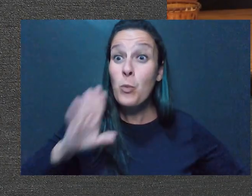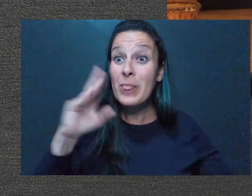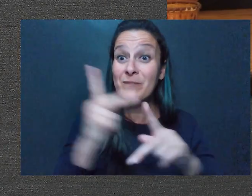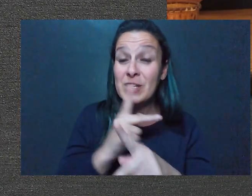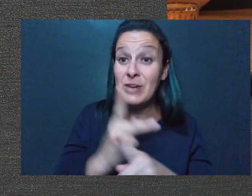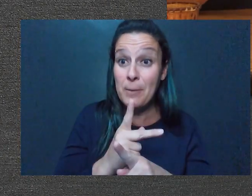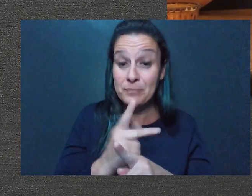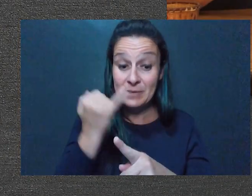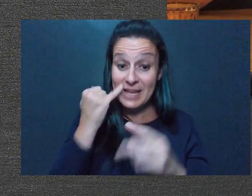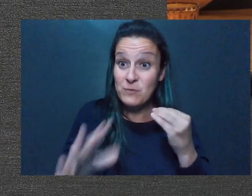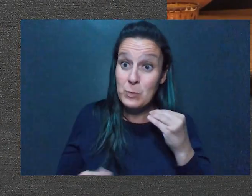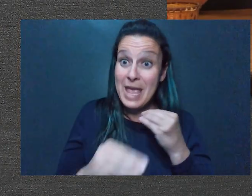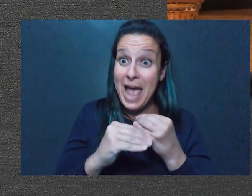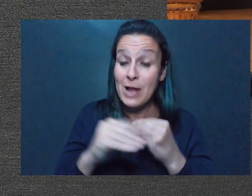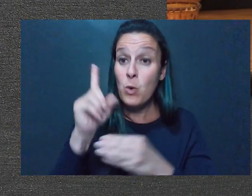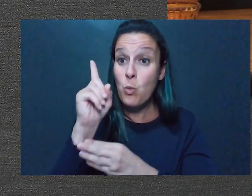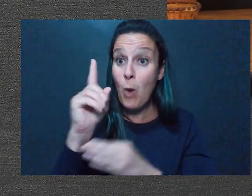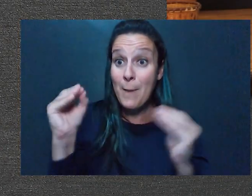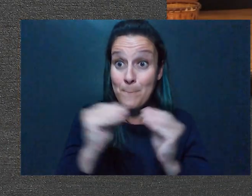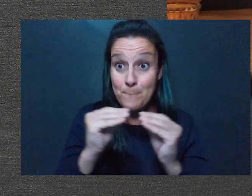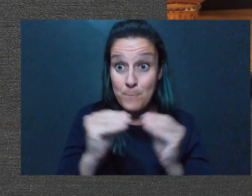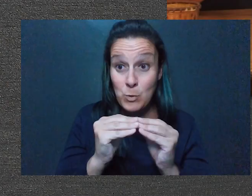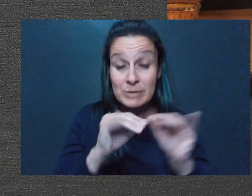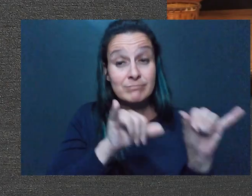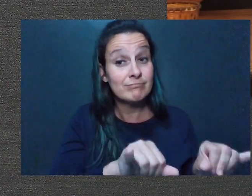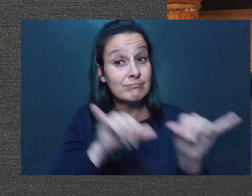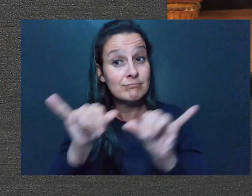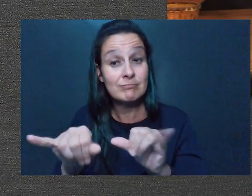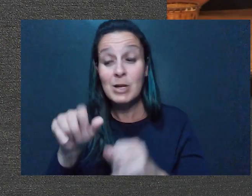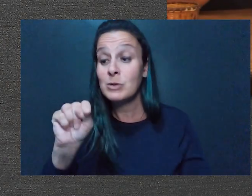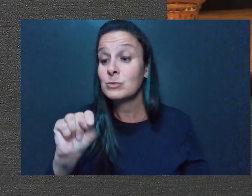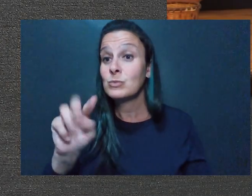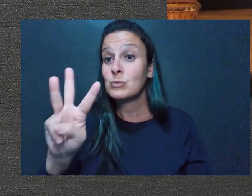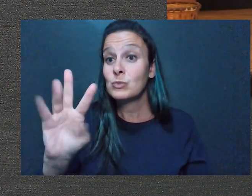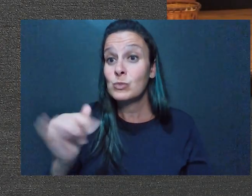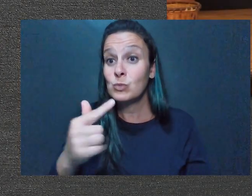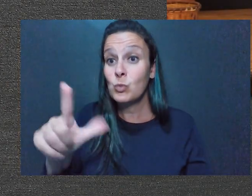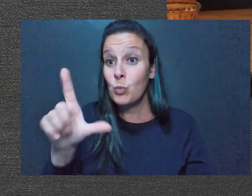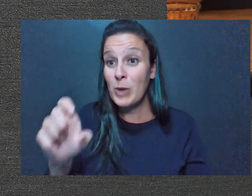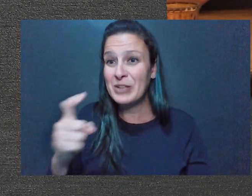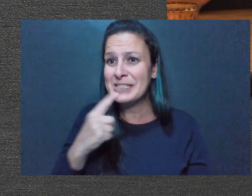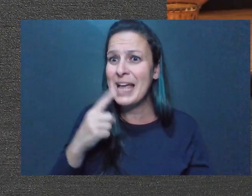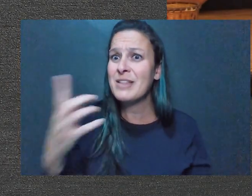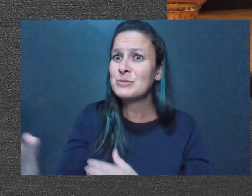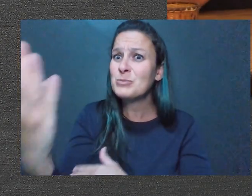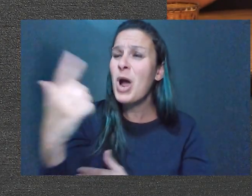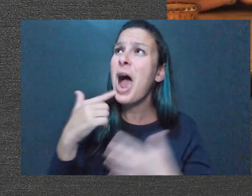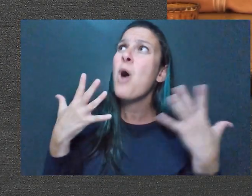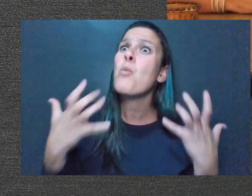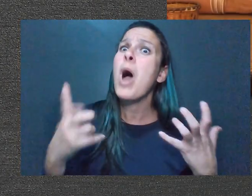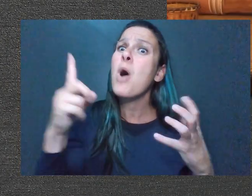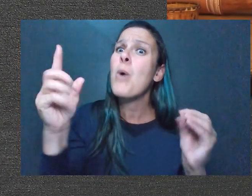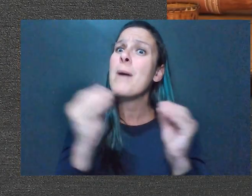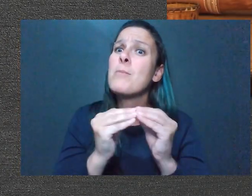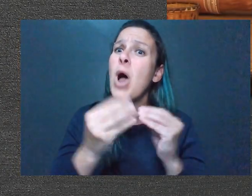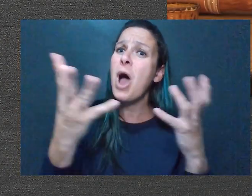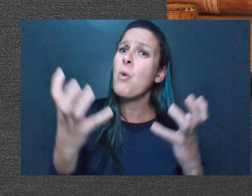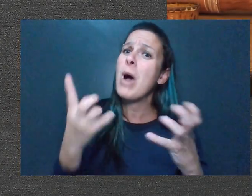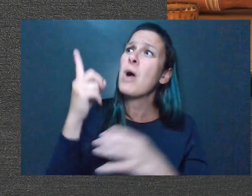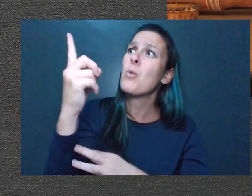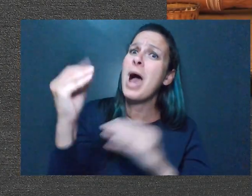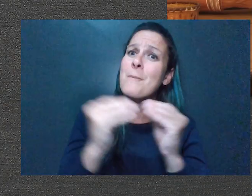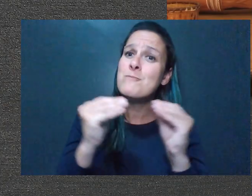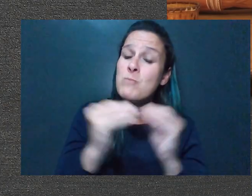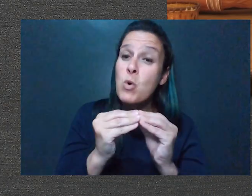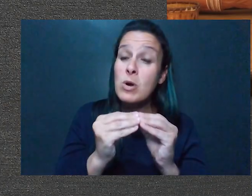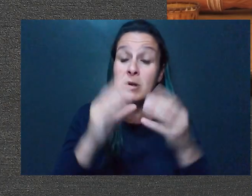we add 1 more, just like Twiggle was saying this morning. He said, I want 1 more, I want 1 more. And just